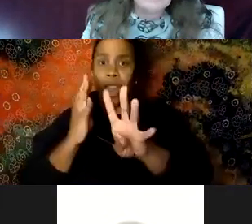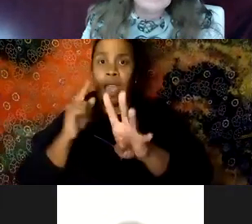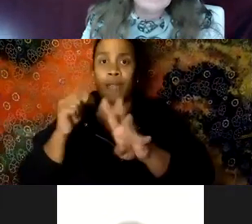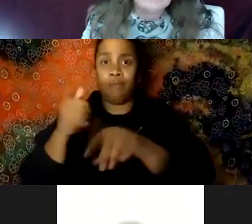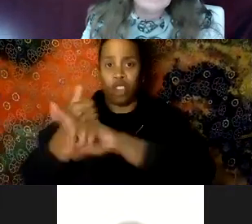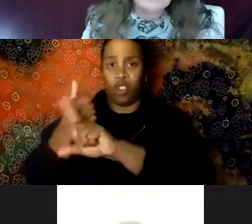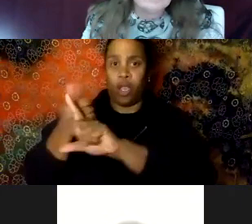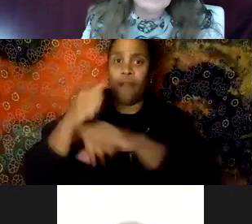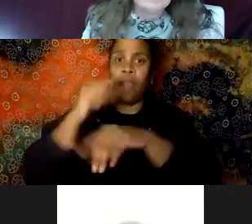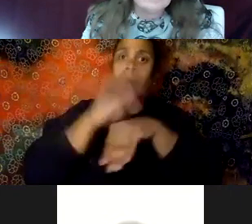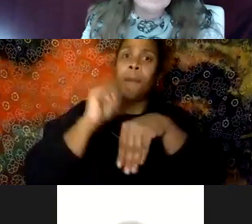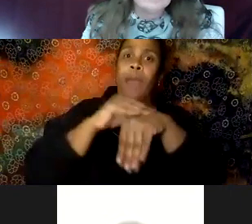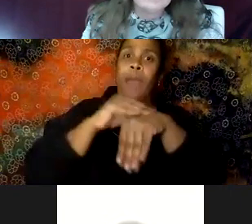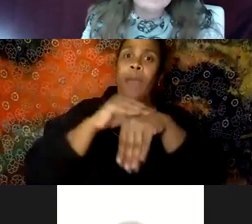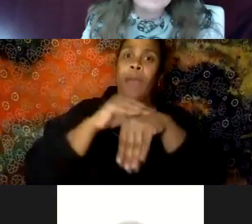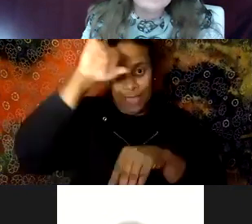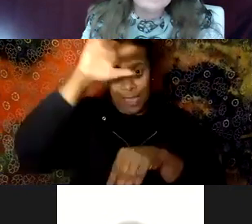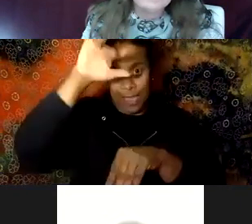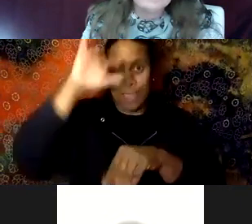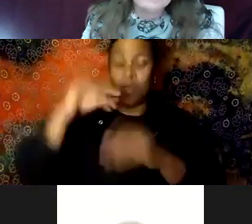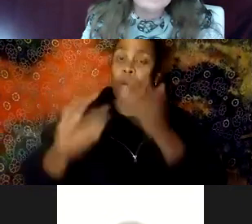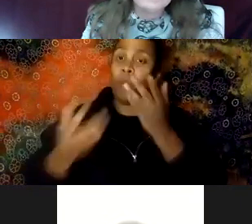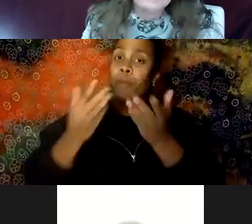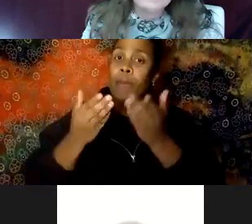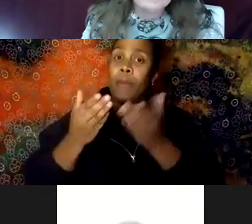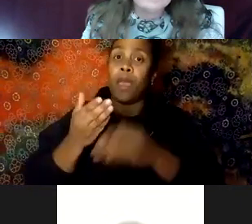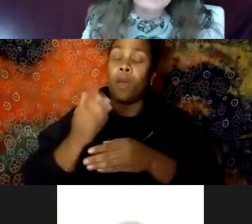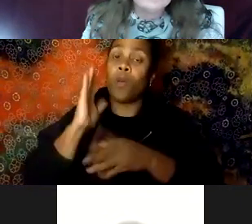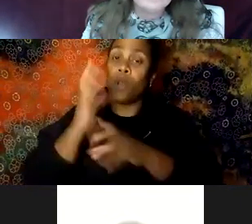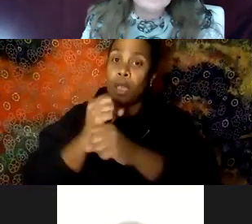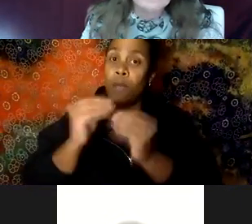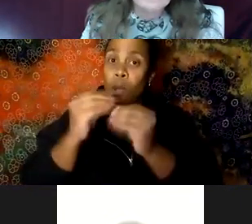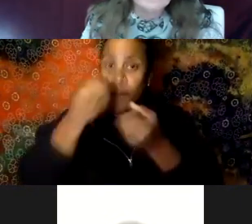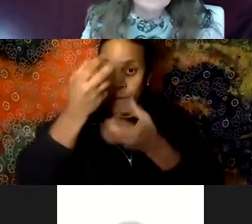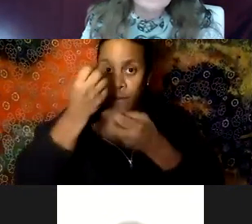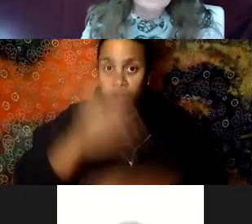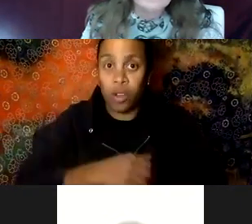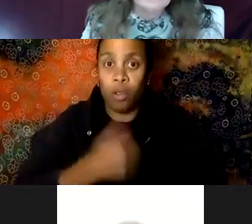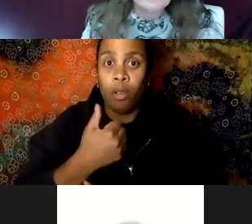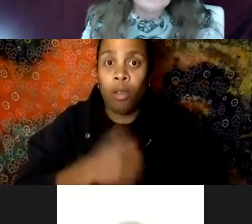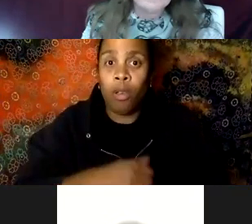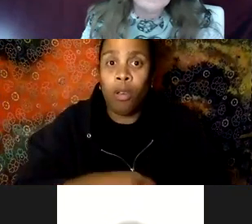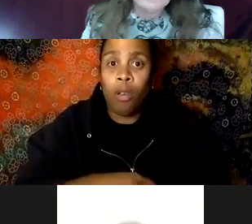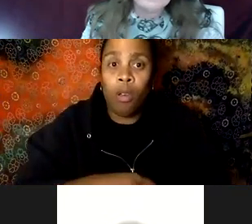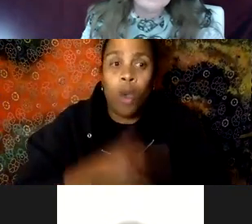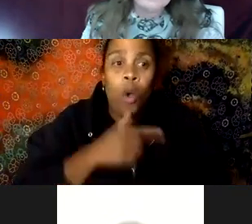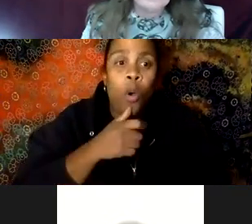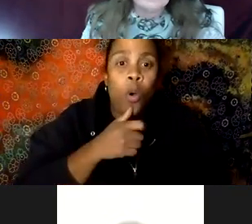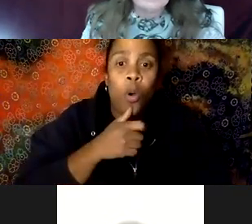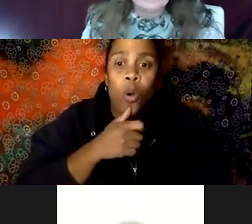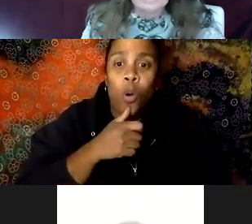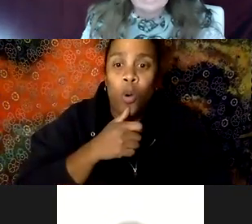panel for a question too, and we'll see. All right. Nice. So practitioners, who has something? Laureli.